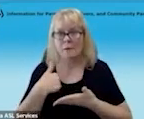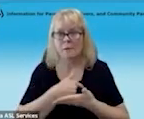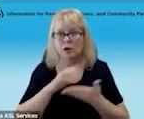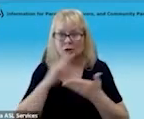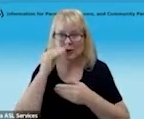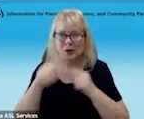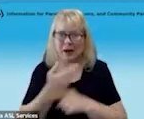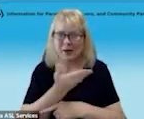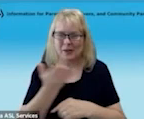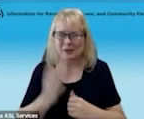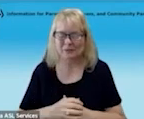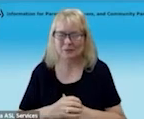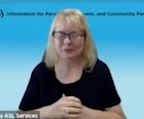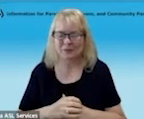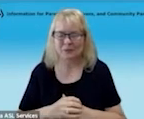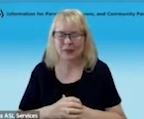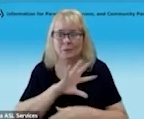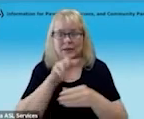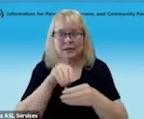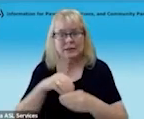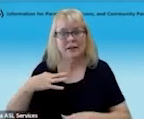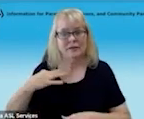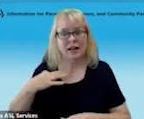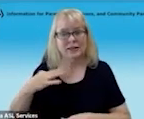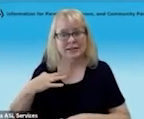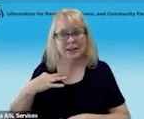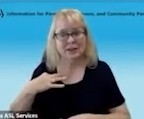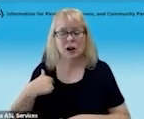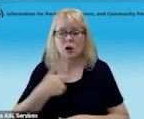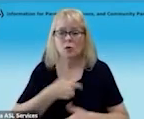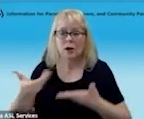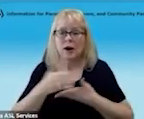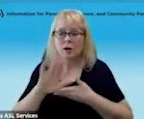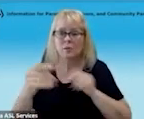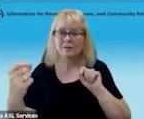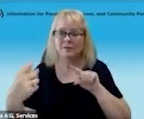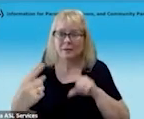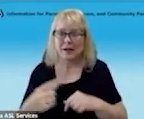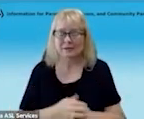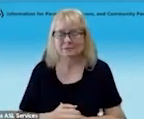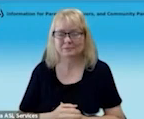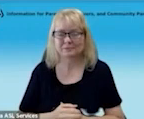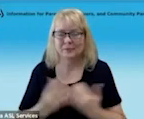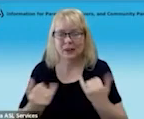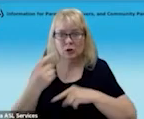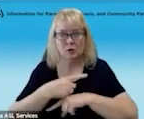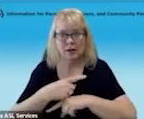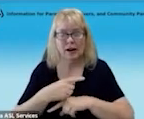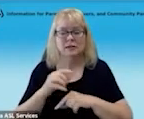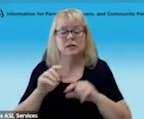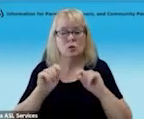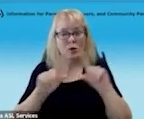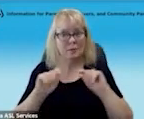Zoom poll questions will also be launched throughout today's webinar. Four questions will be asked to help us learn more about